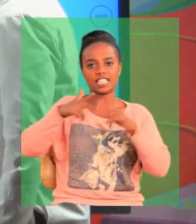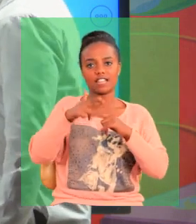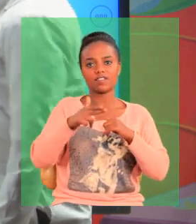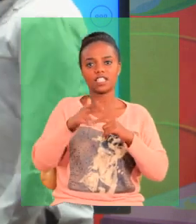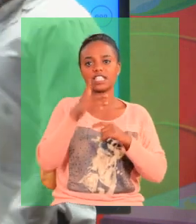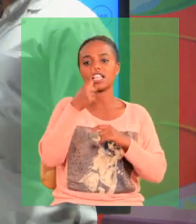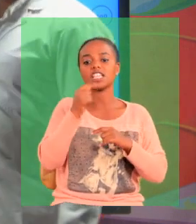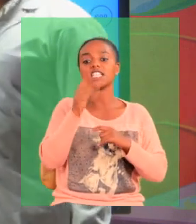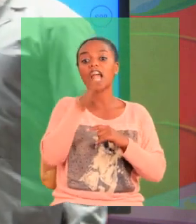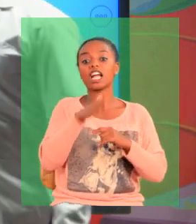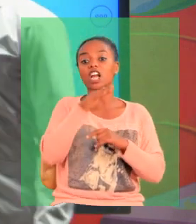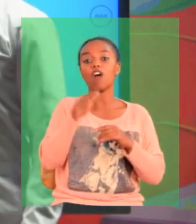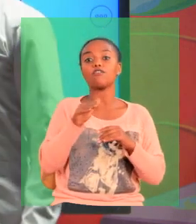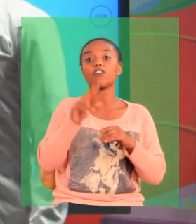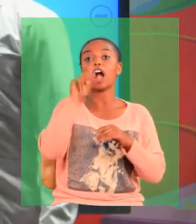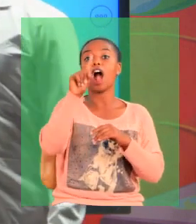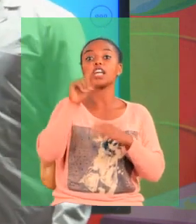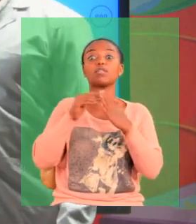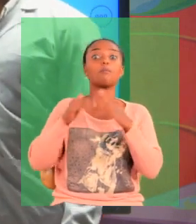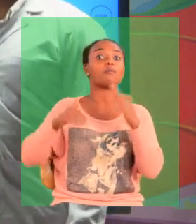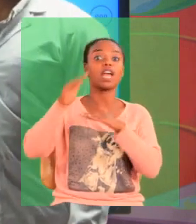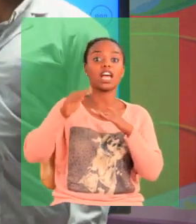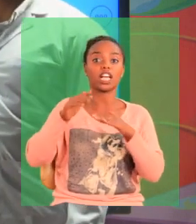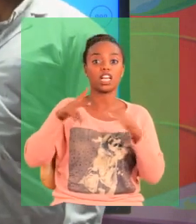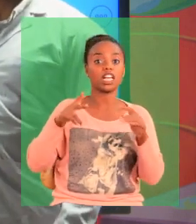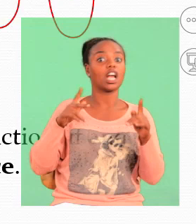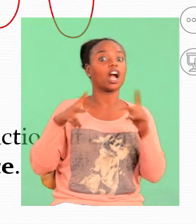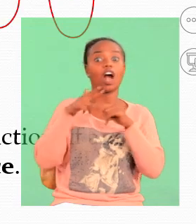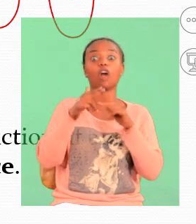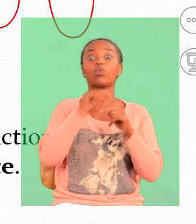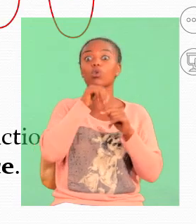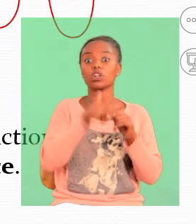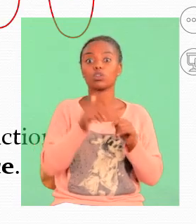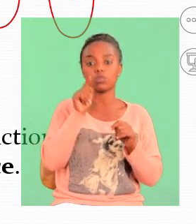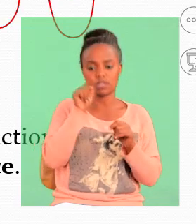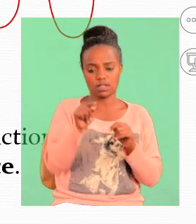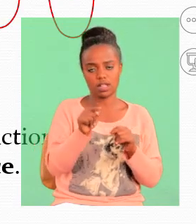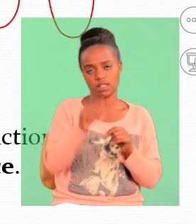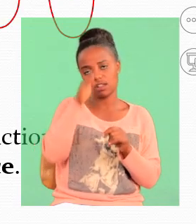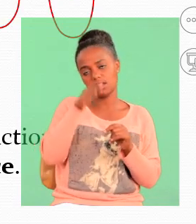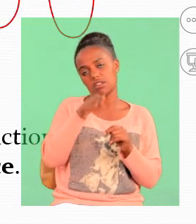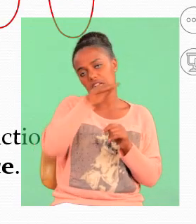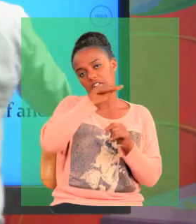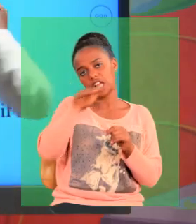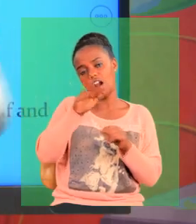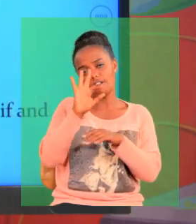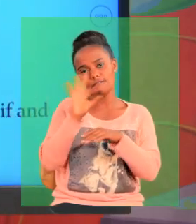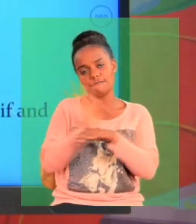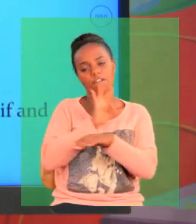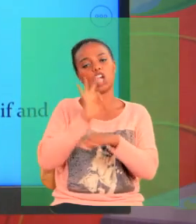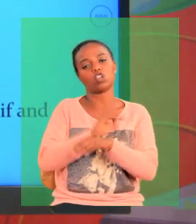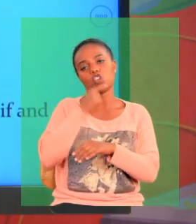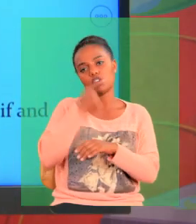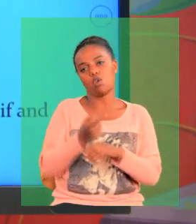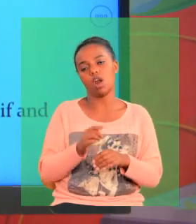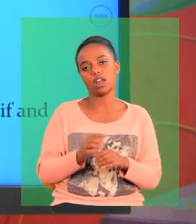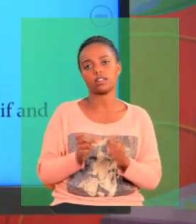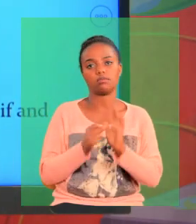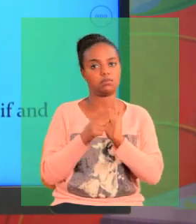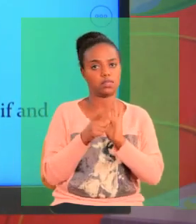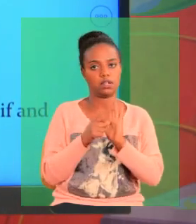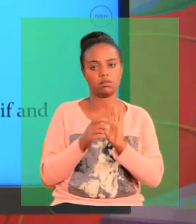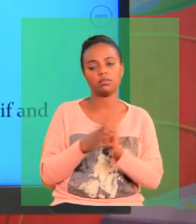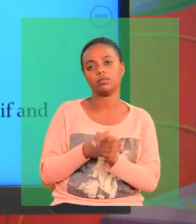graph more than once. In that case, the graph will be a function. For example, if you